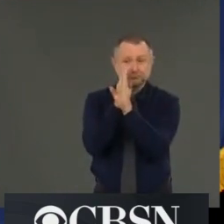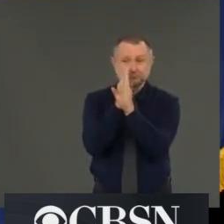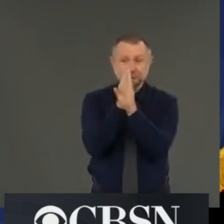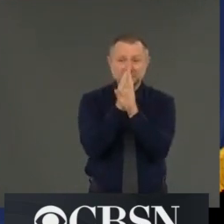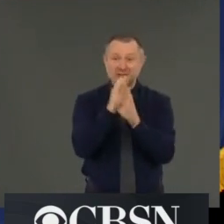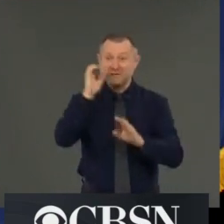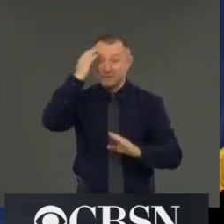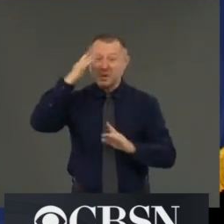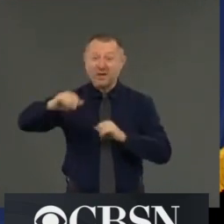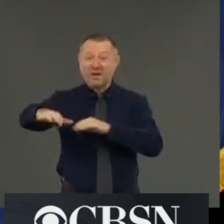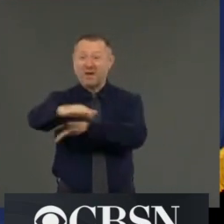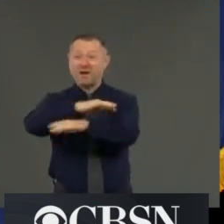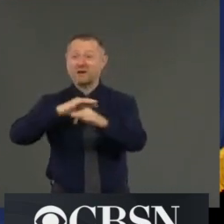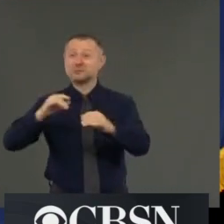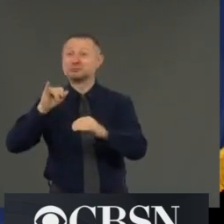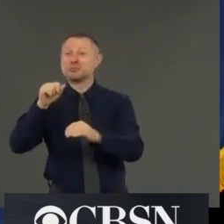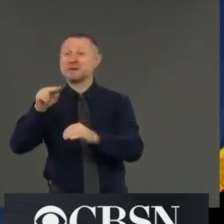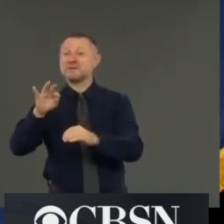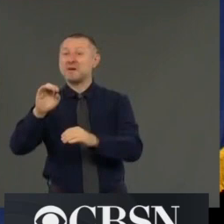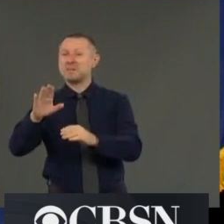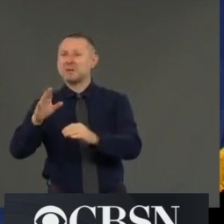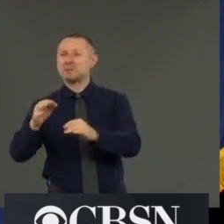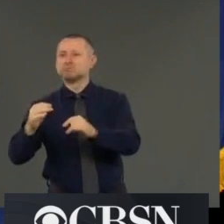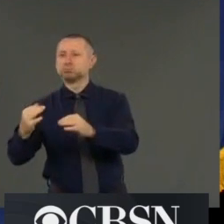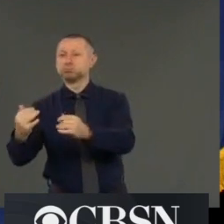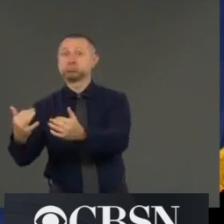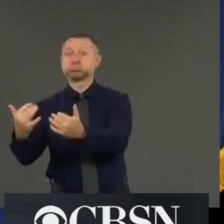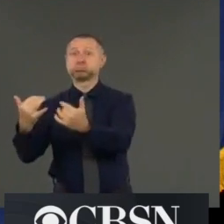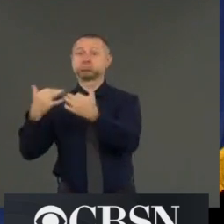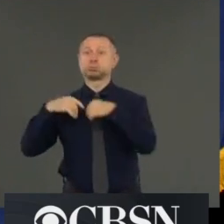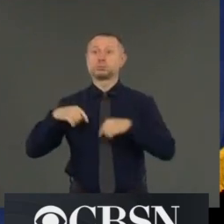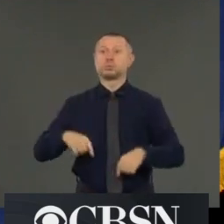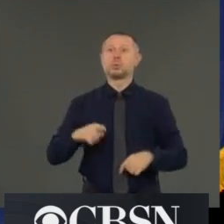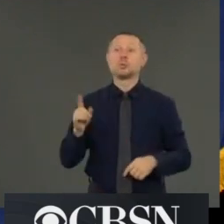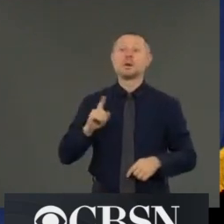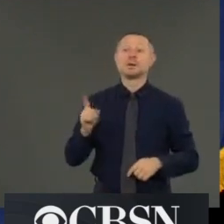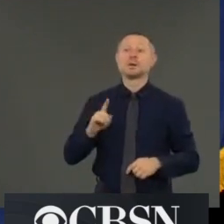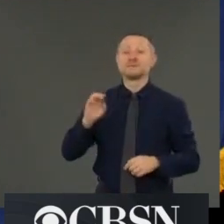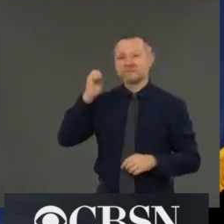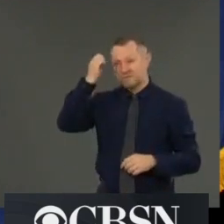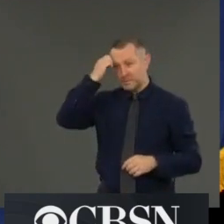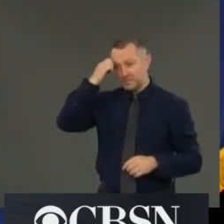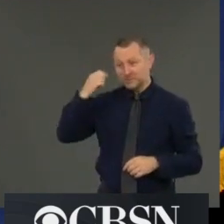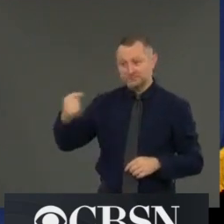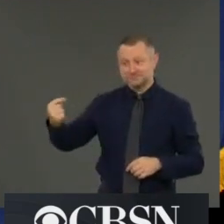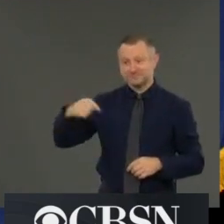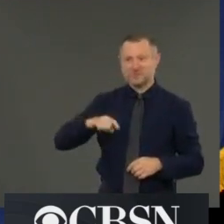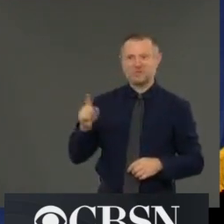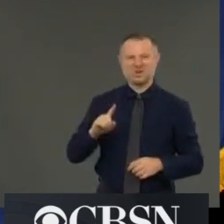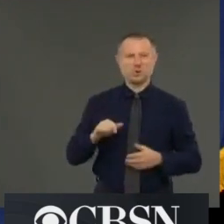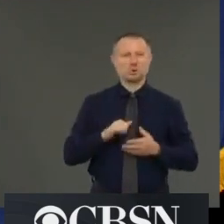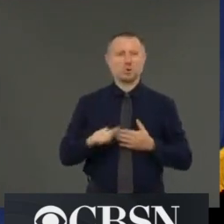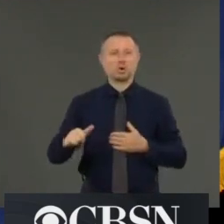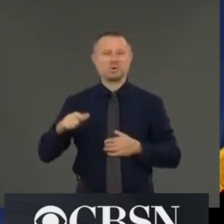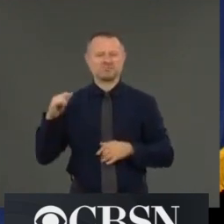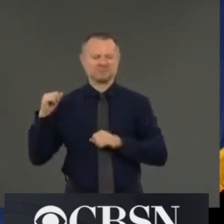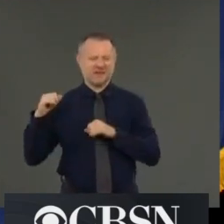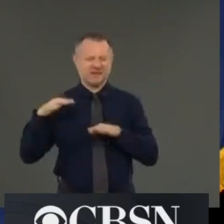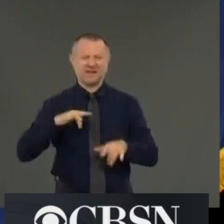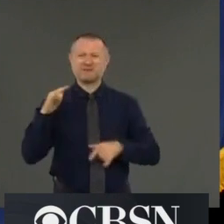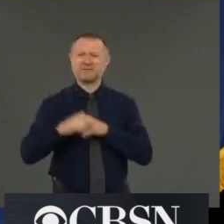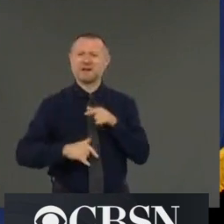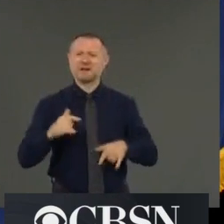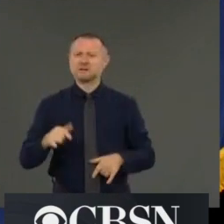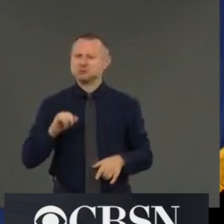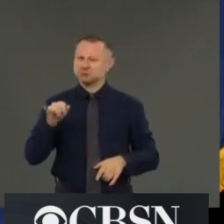York. You know where the European flights come? They come to New York. They come to JFK. They come to